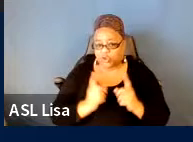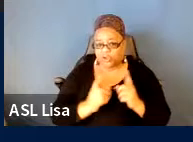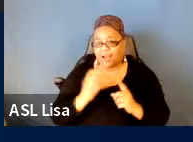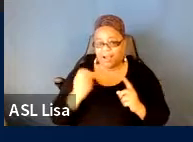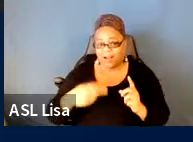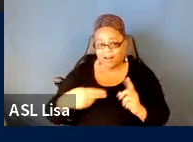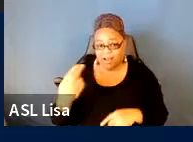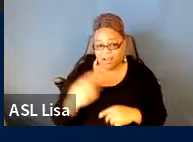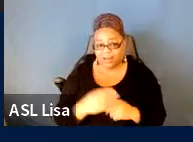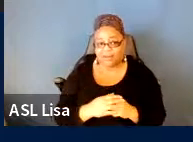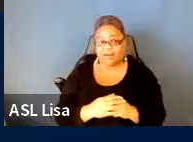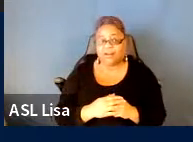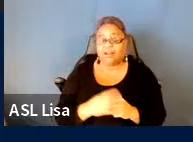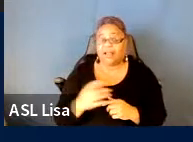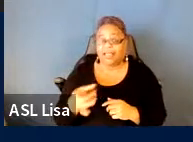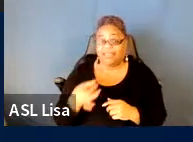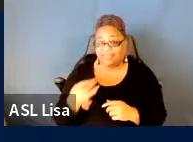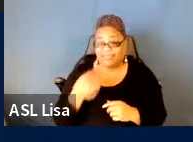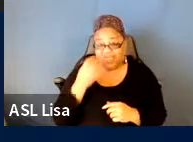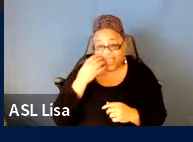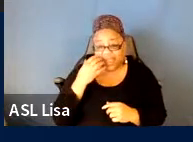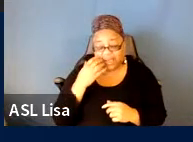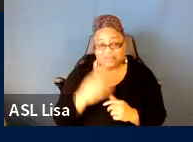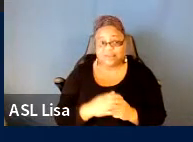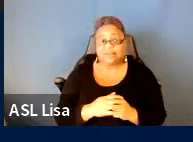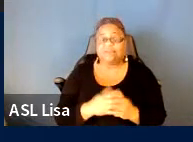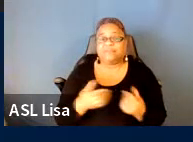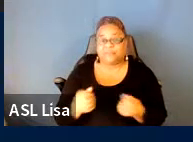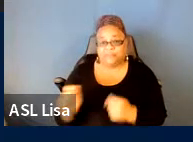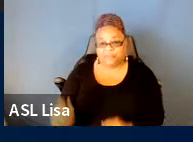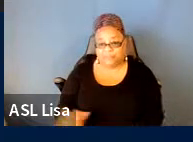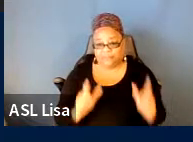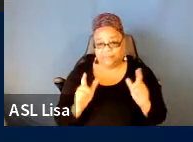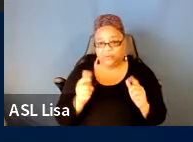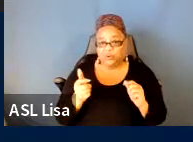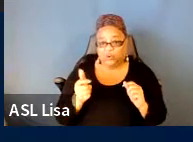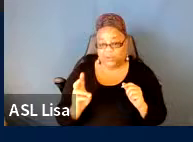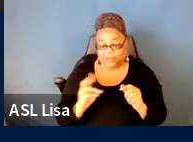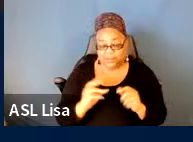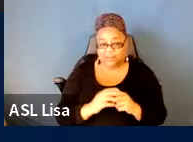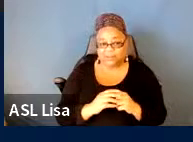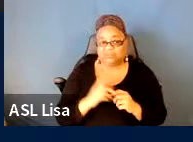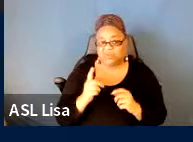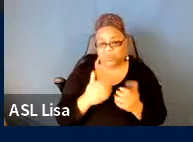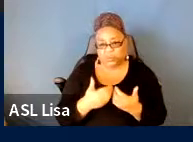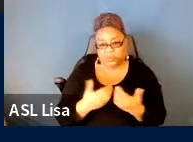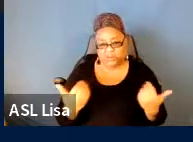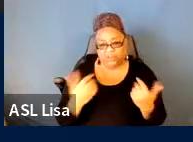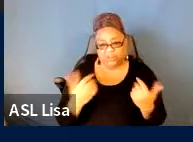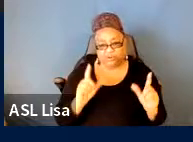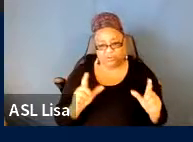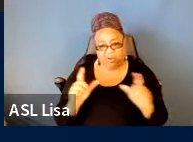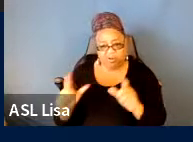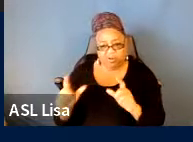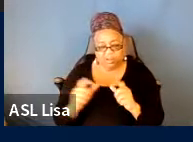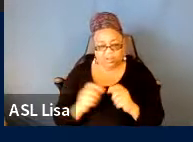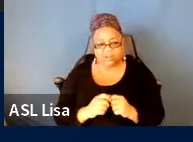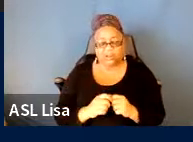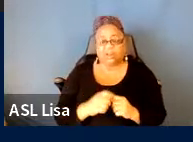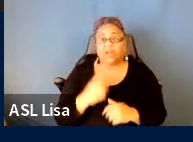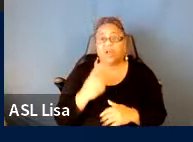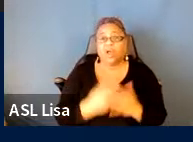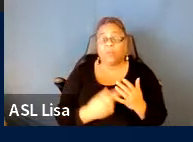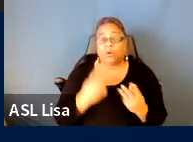Let's move on to the next slide, please. 26. So, separate signs. Where both visual and